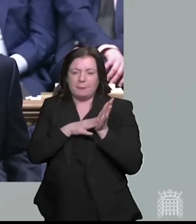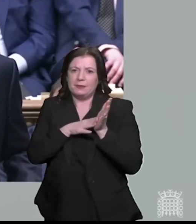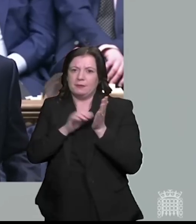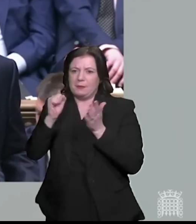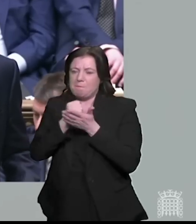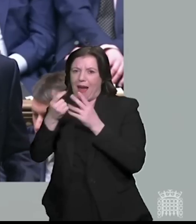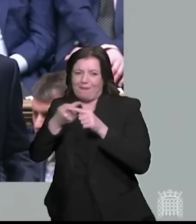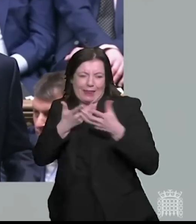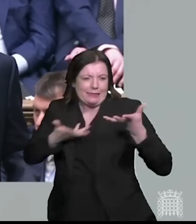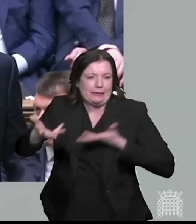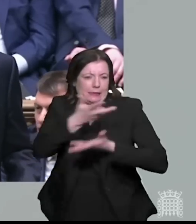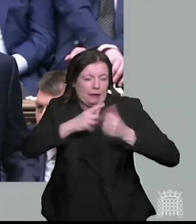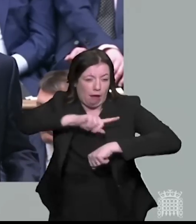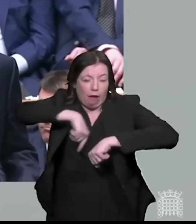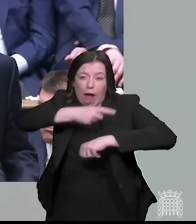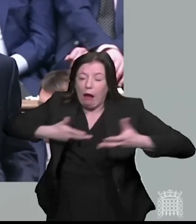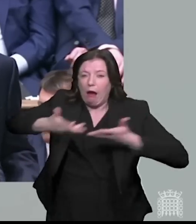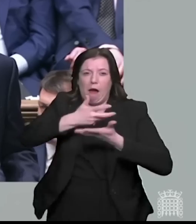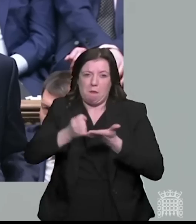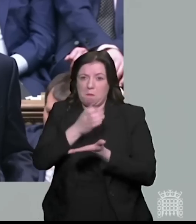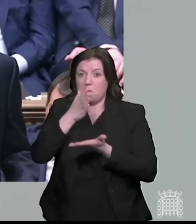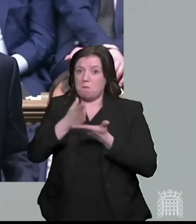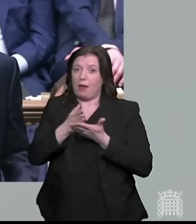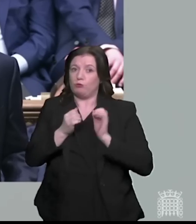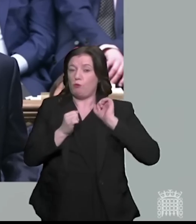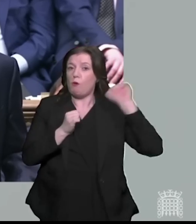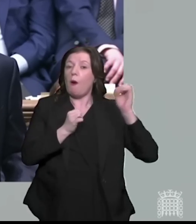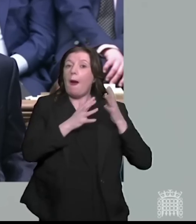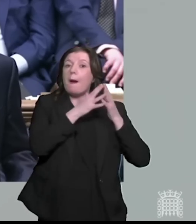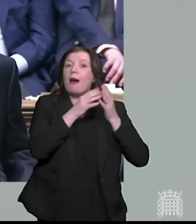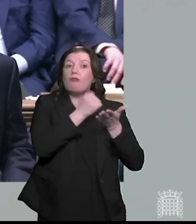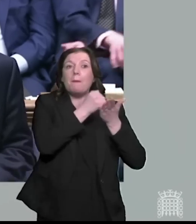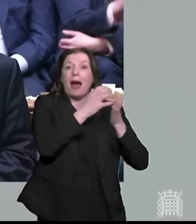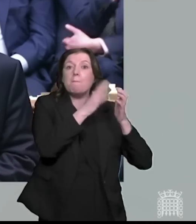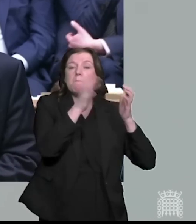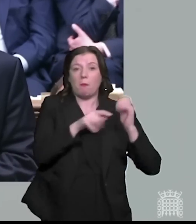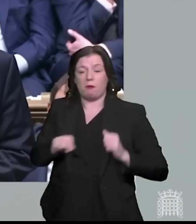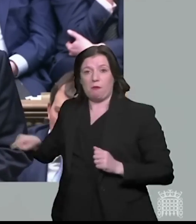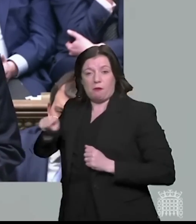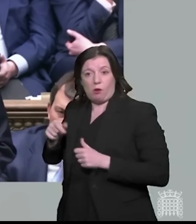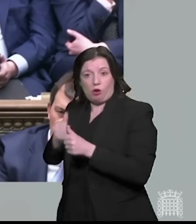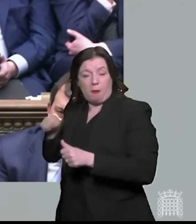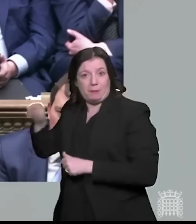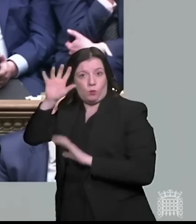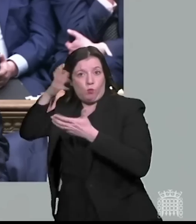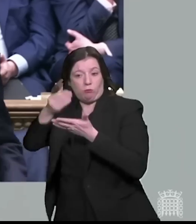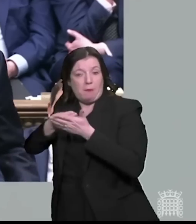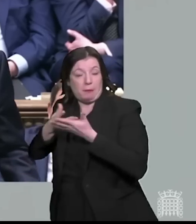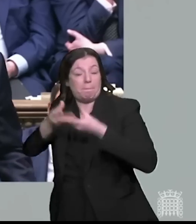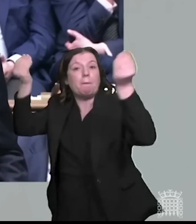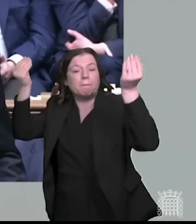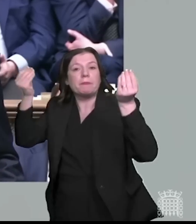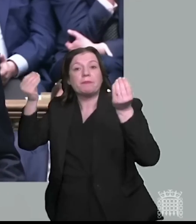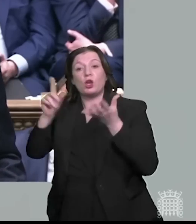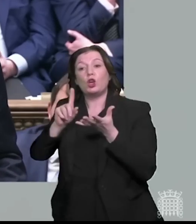of Bank of England to protect the deposits of thousands of our most cutting-edge companies. We successfully secured the sale